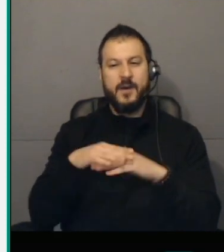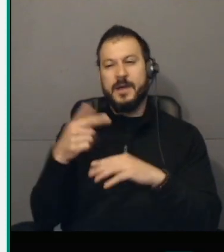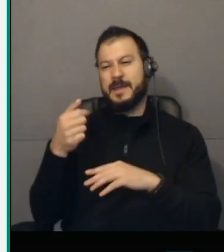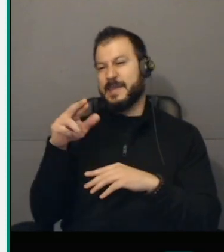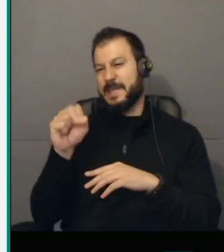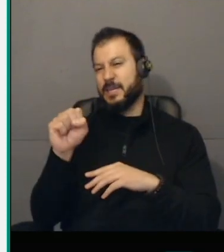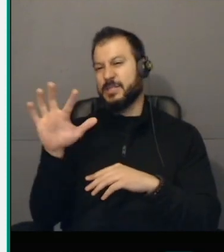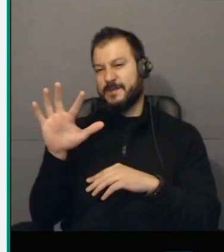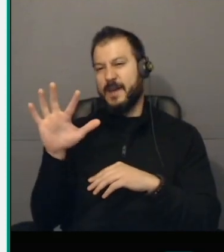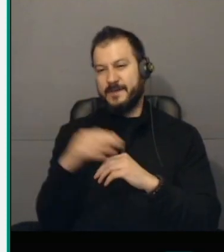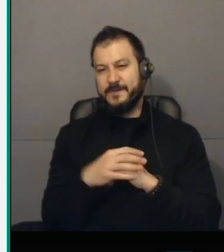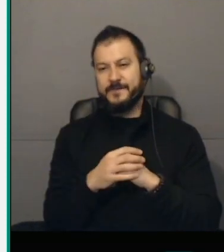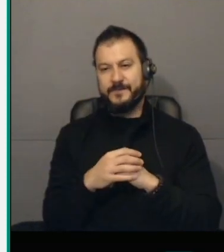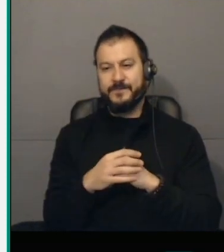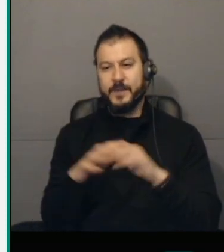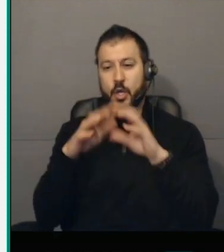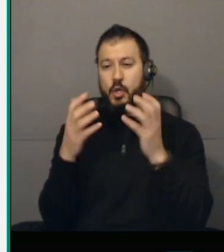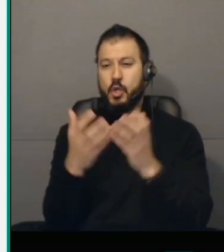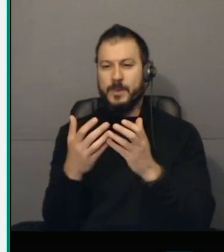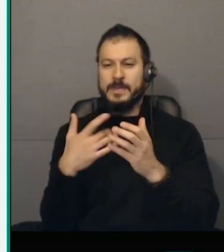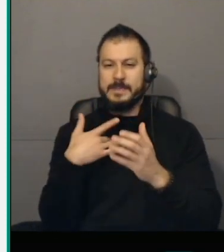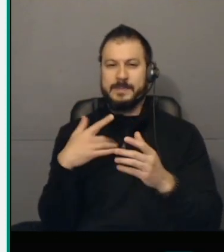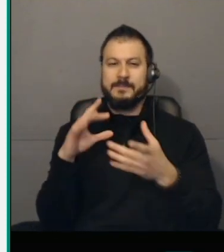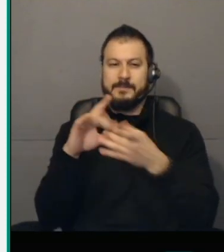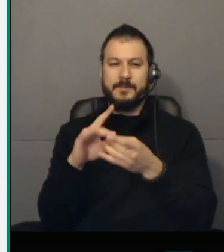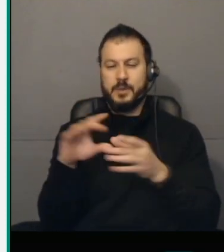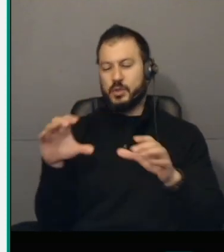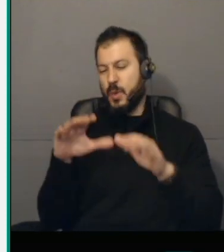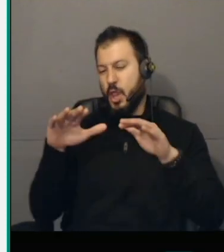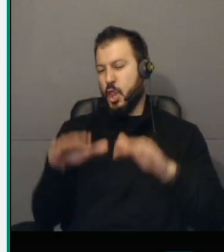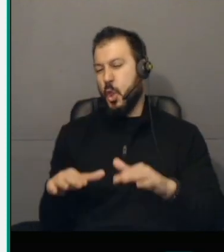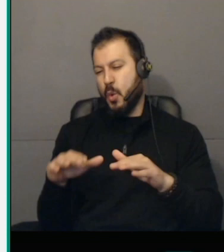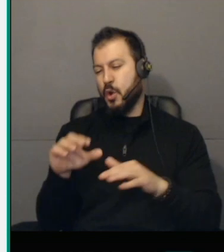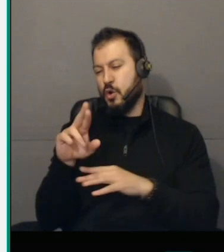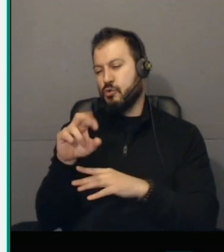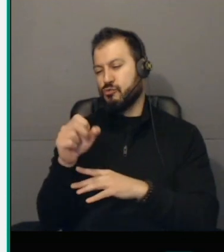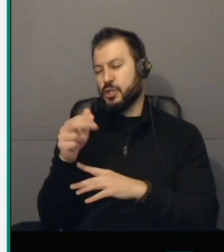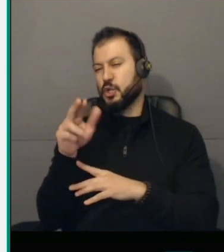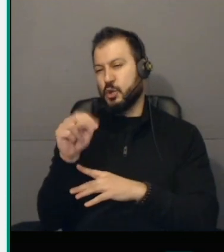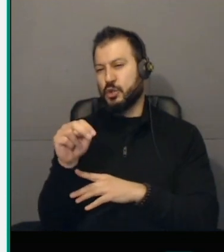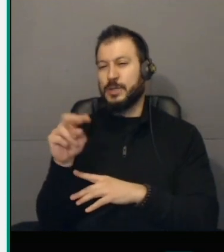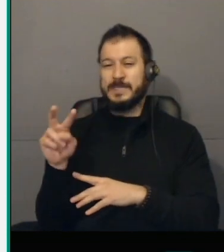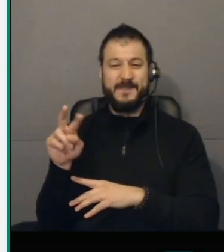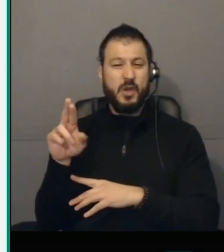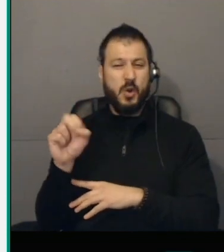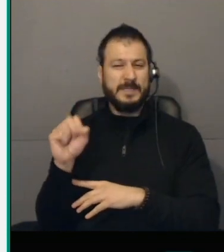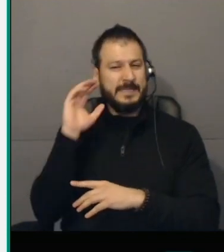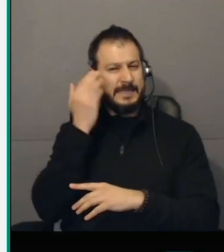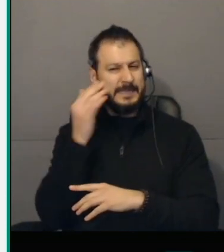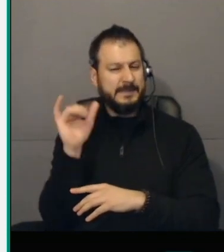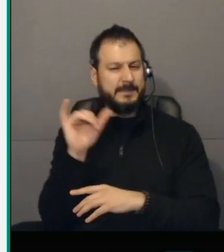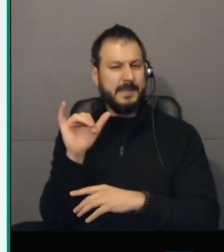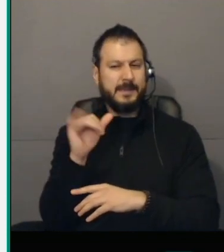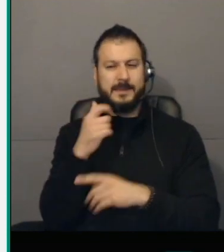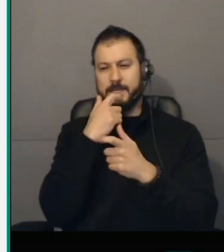Global illumination generally tends to take well to being done at lower resolutions, so VRS seemed like an interesting idea. The problem